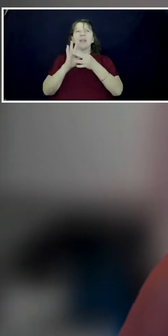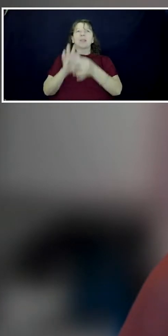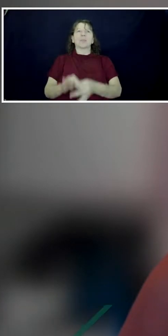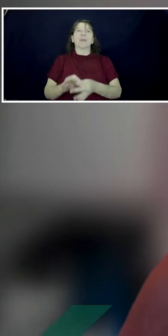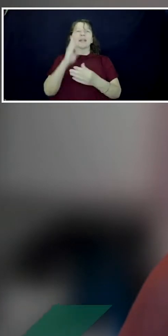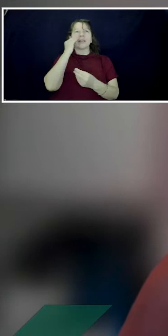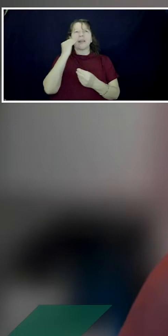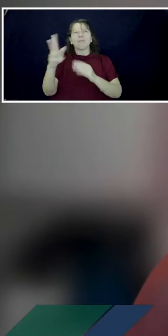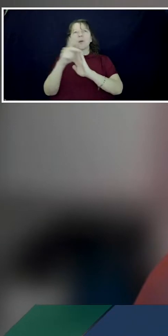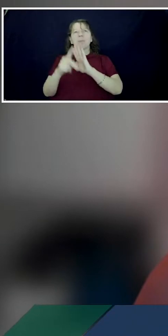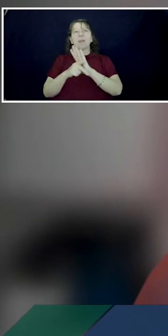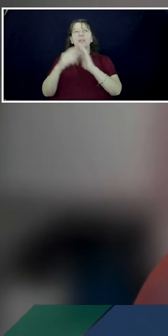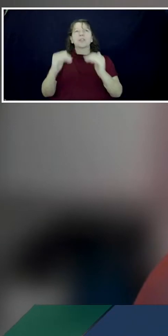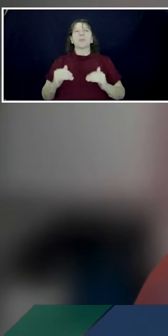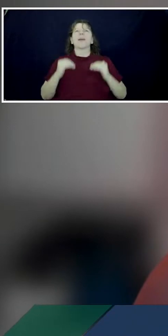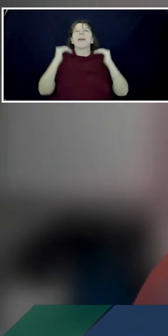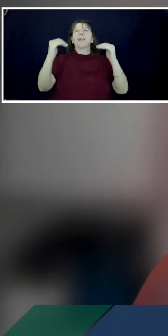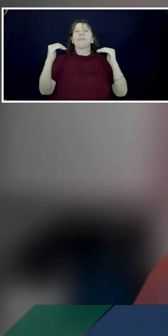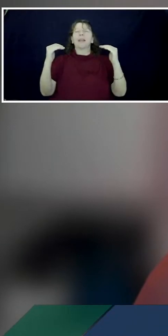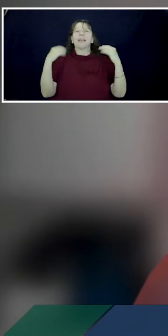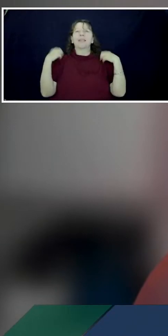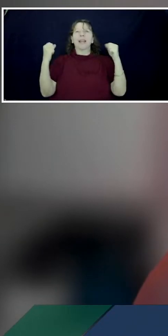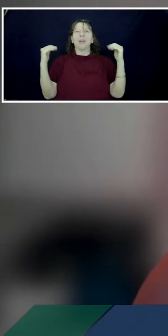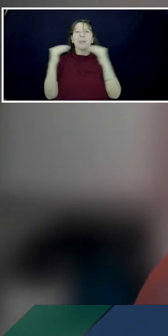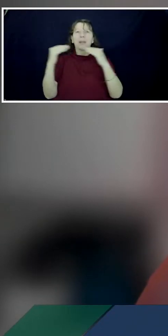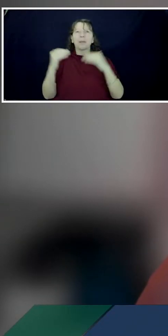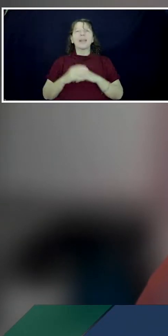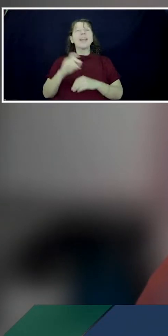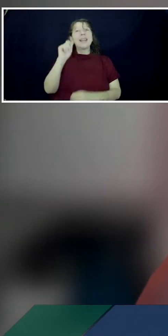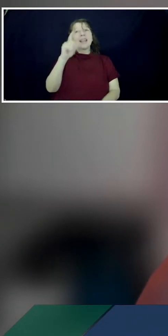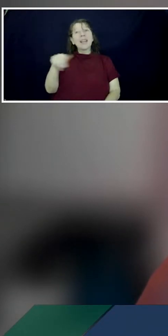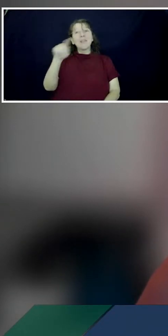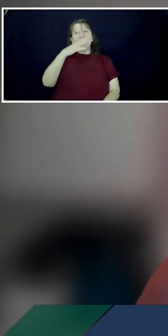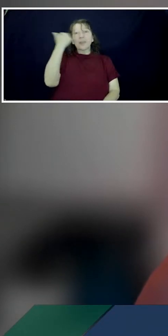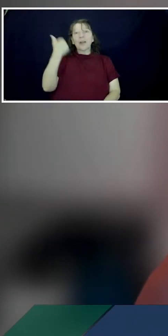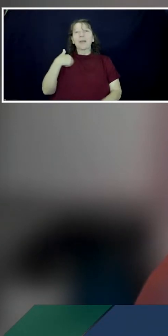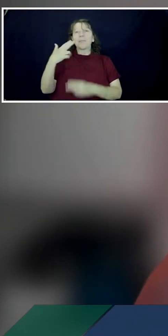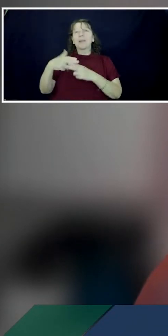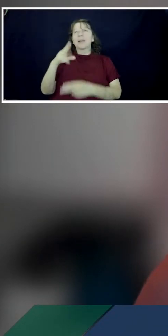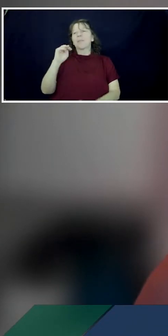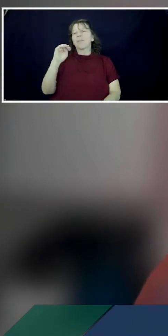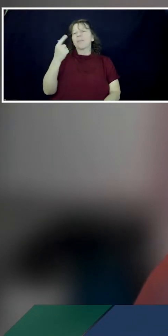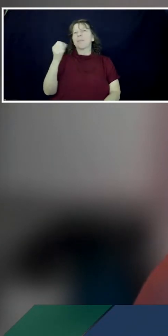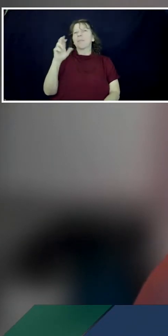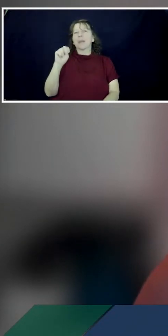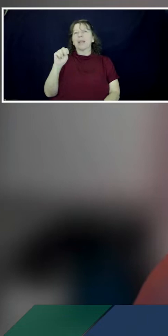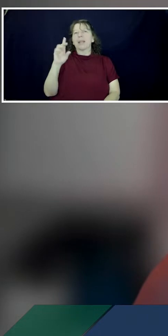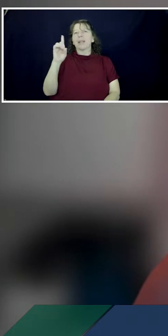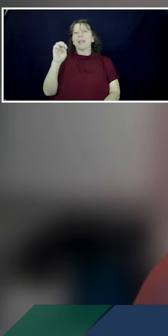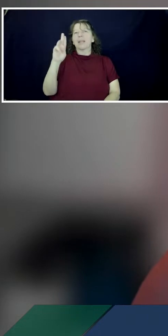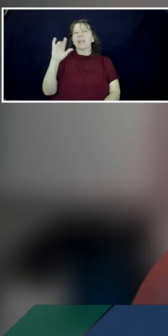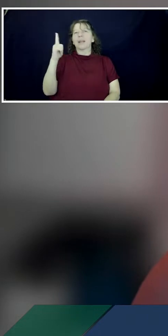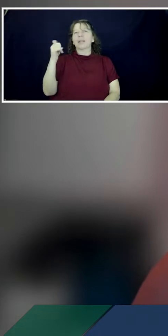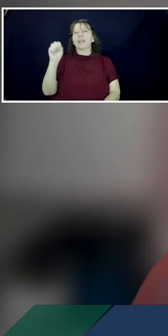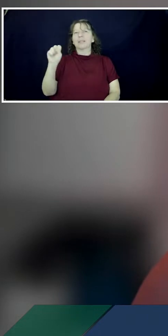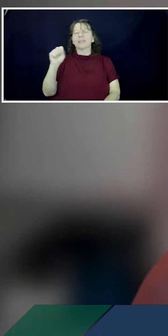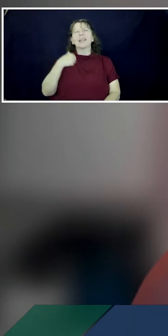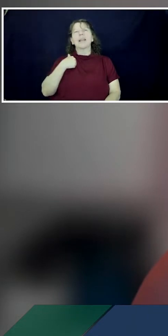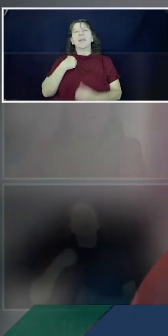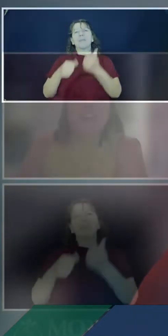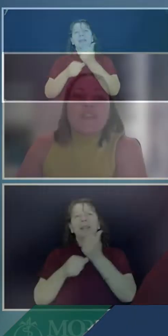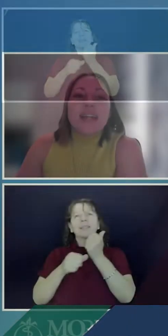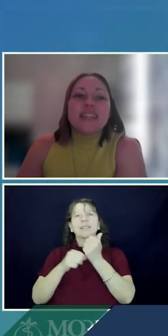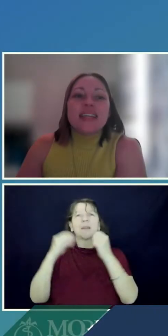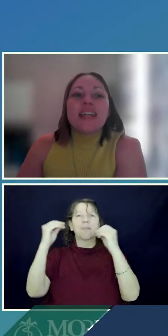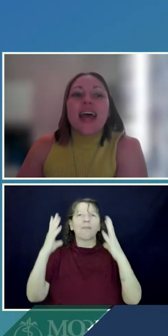to Advance Health Equity. And just in case anyone has forgotten, I am Megan Douglas, Assistant Professor in the Department of Community Health